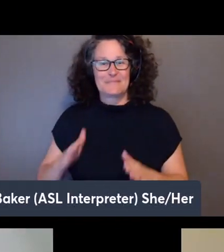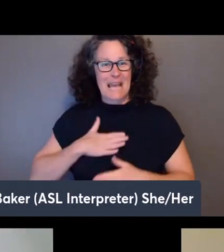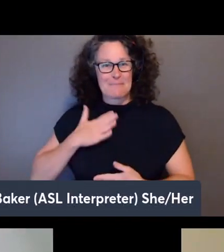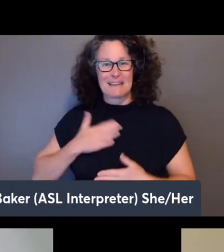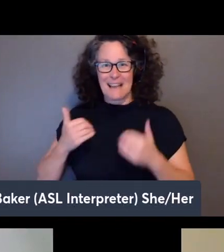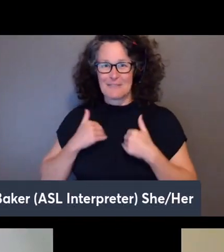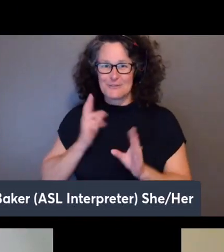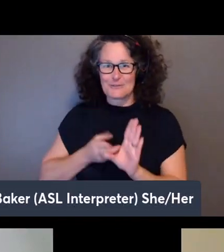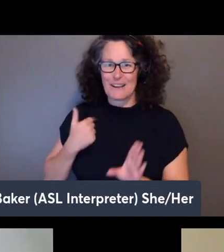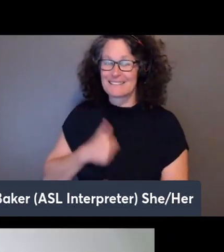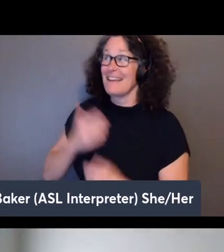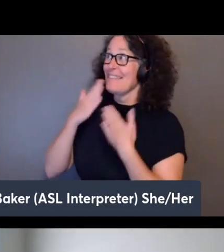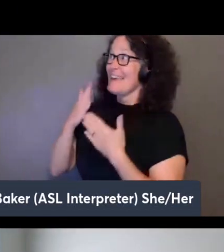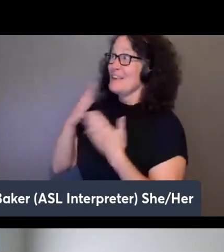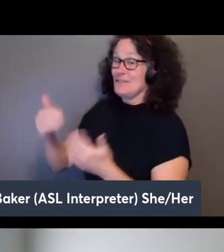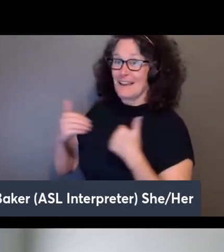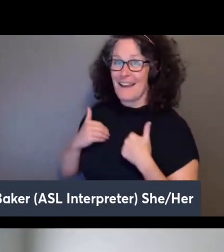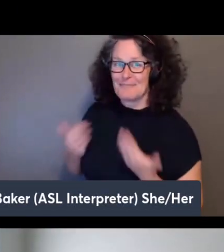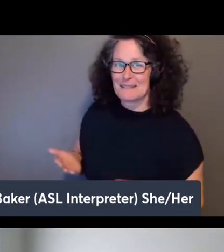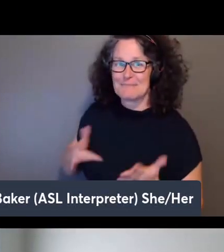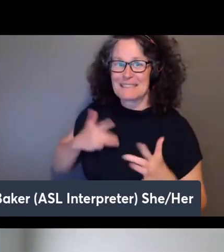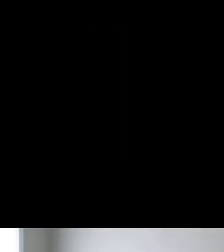Thank you for having me. We're excited to be here.